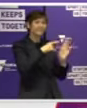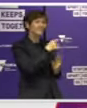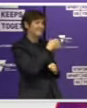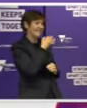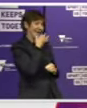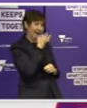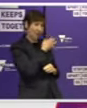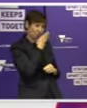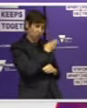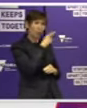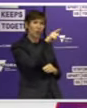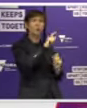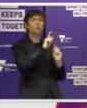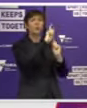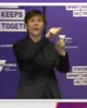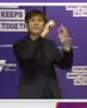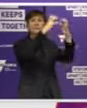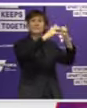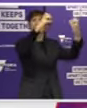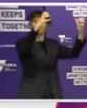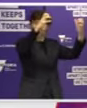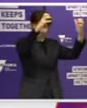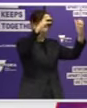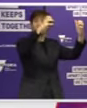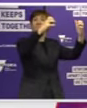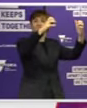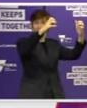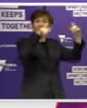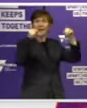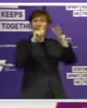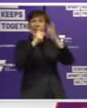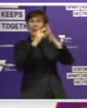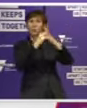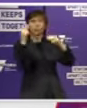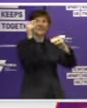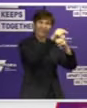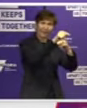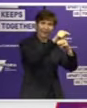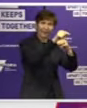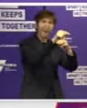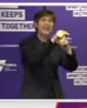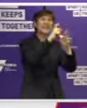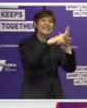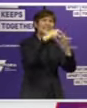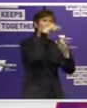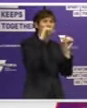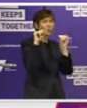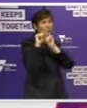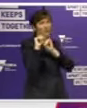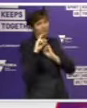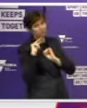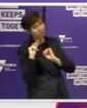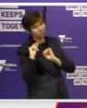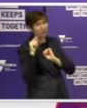in his evidence, and you were not asked about this, in Mr. Eccles' evidence, he says, I had a conversation with